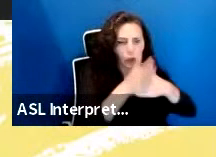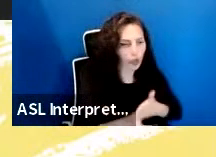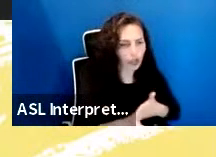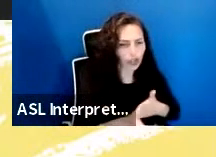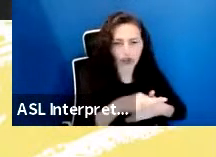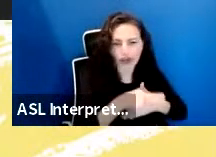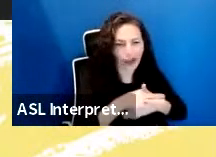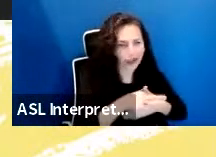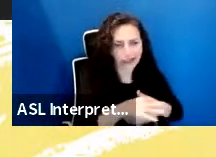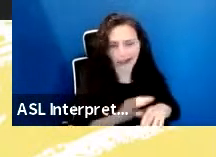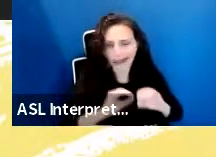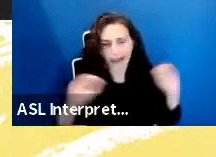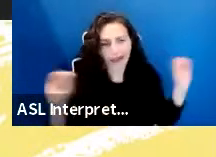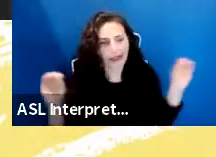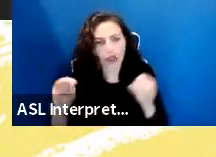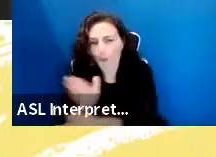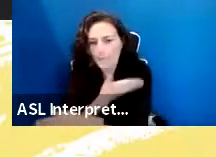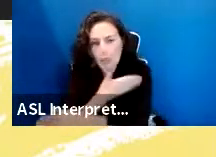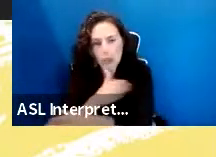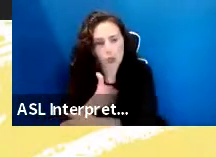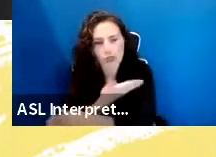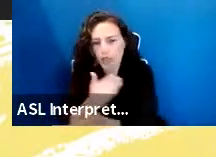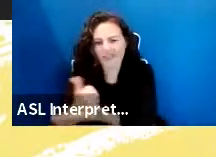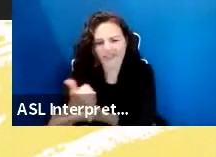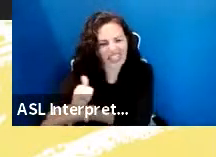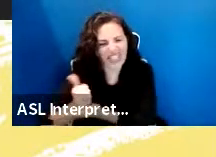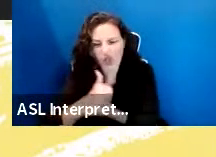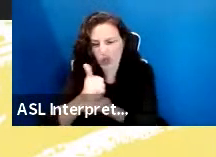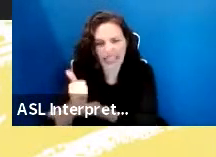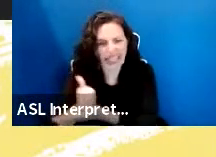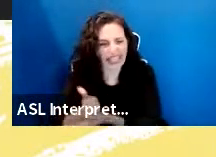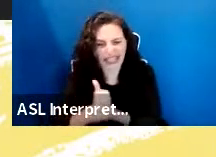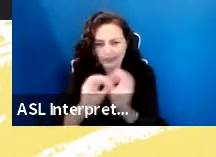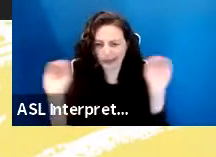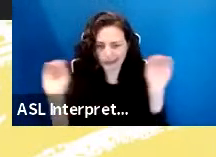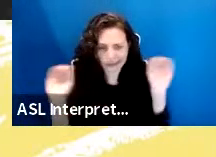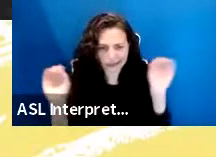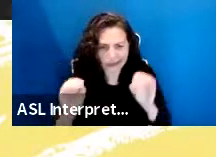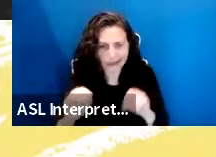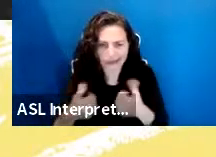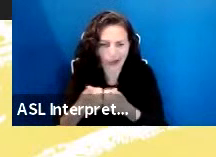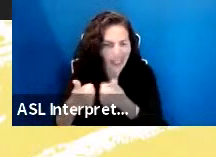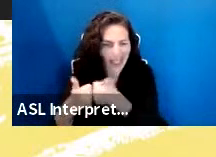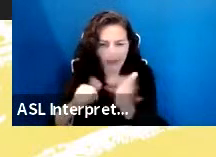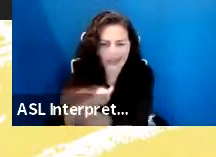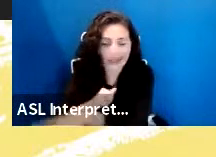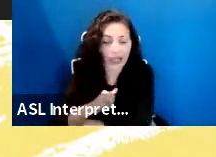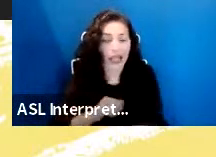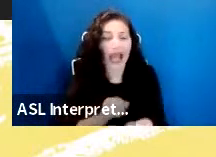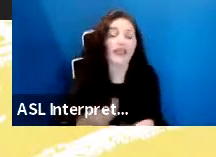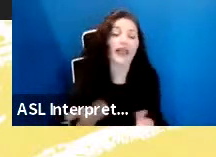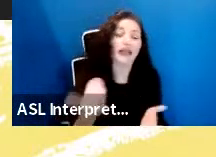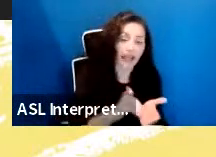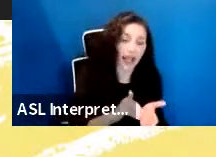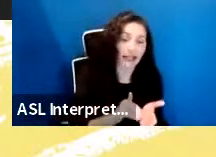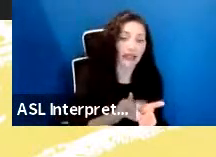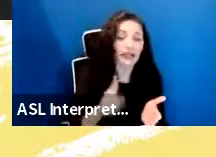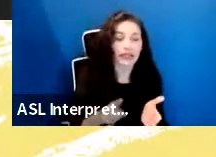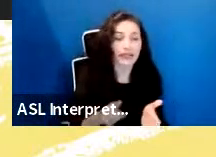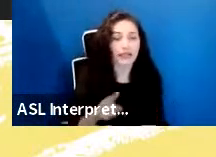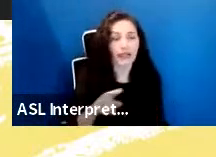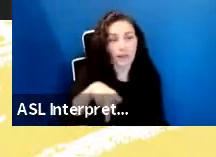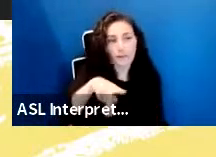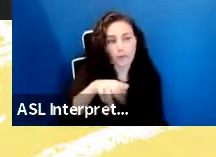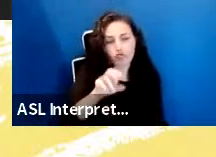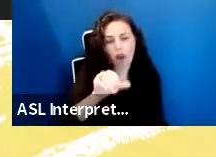of course, not for video games. It's not intended for music videos. And of course, this is a promulgated agreement, so